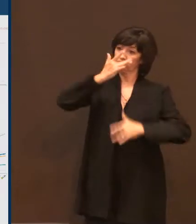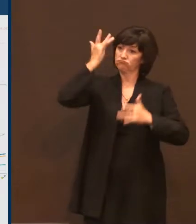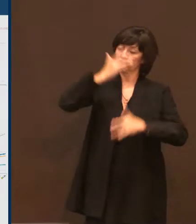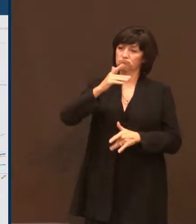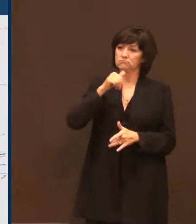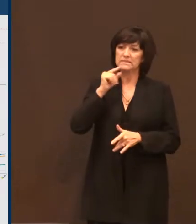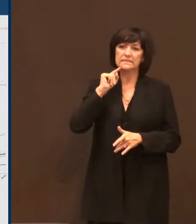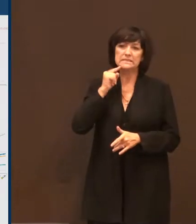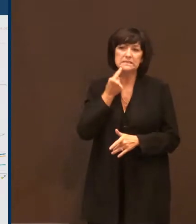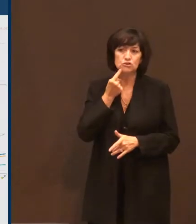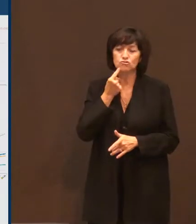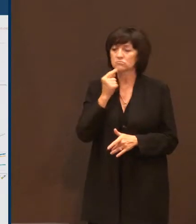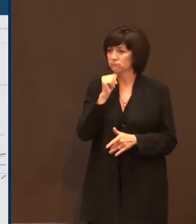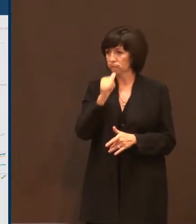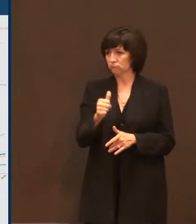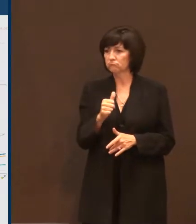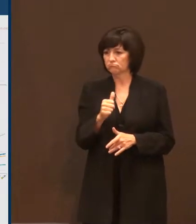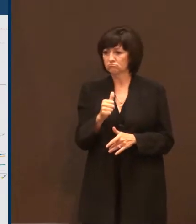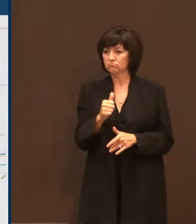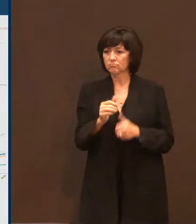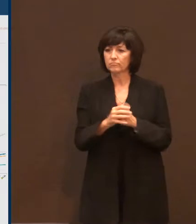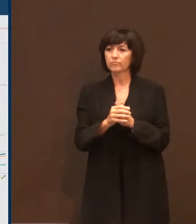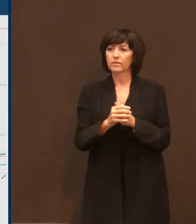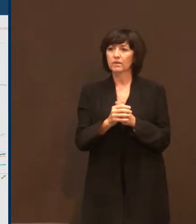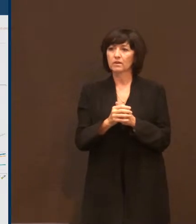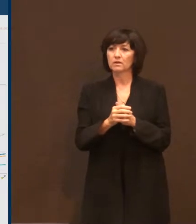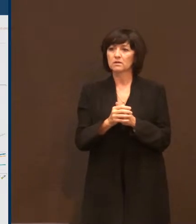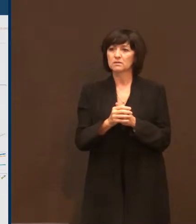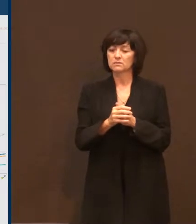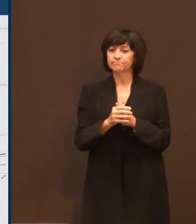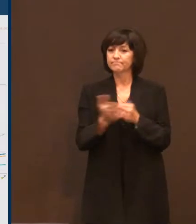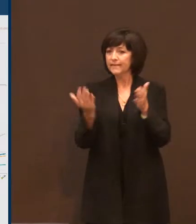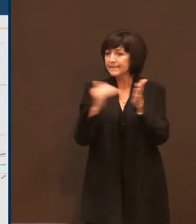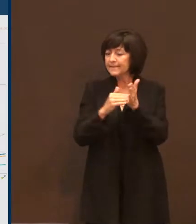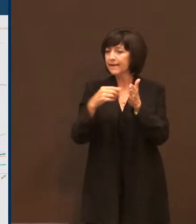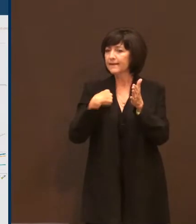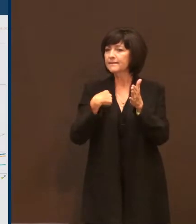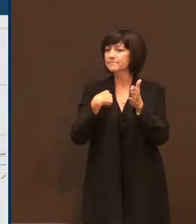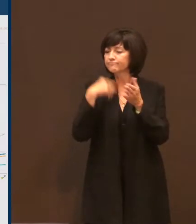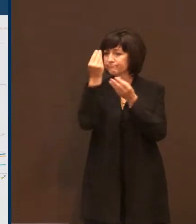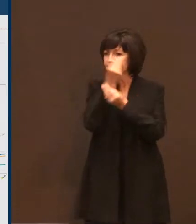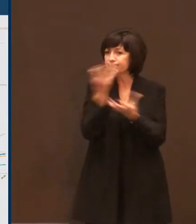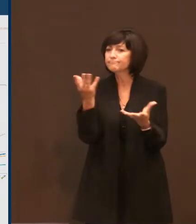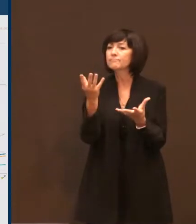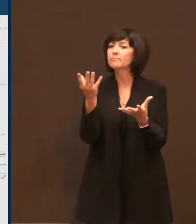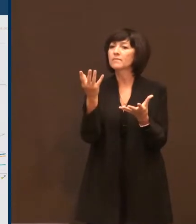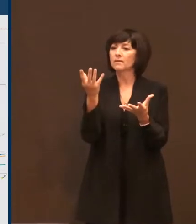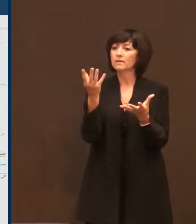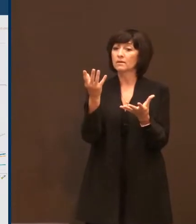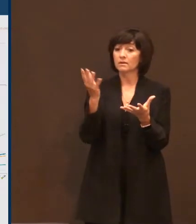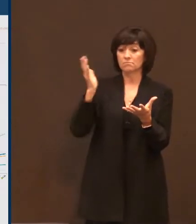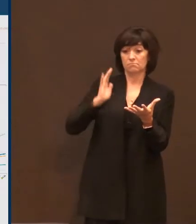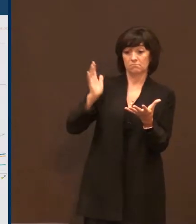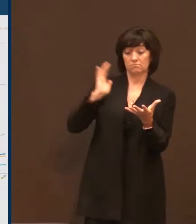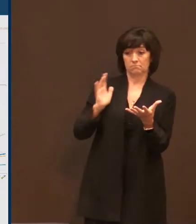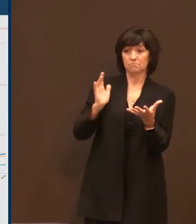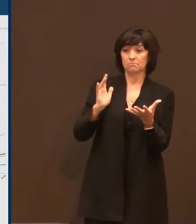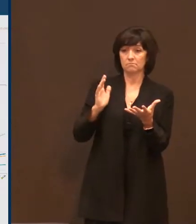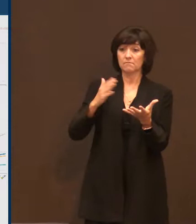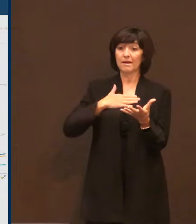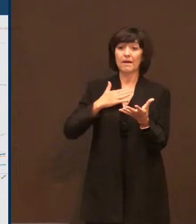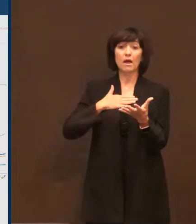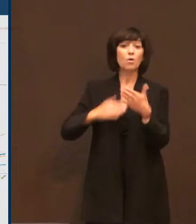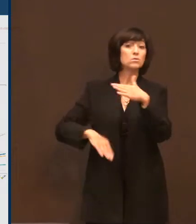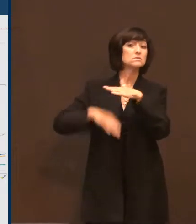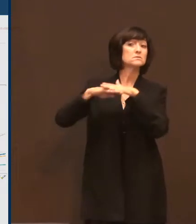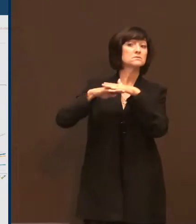peak, we had 337 people in Delaware hospitalized, and we're getting